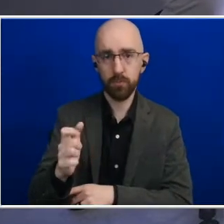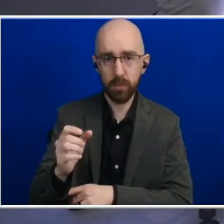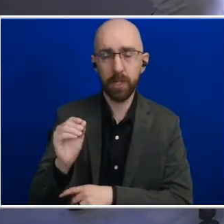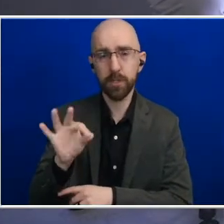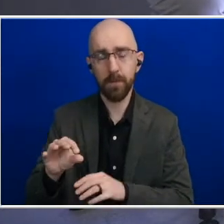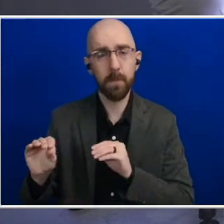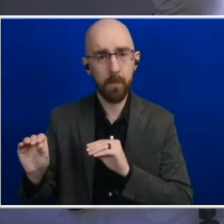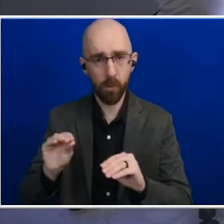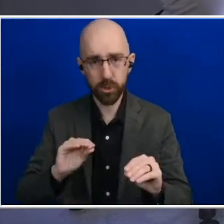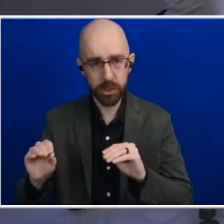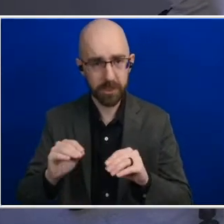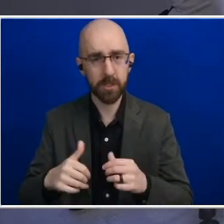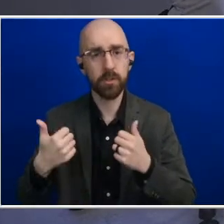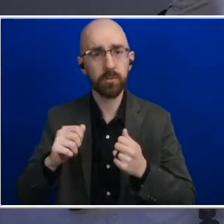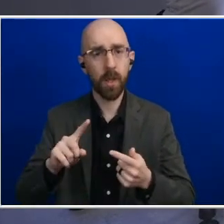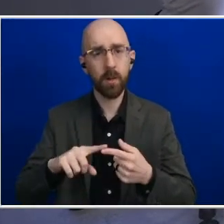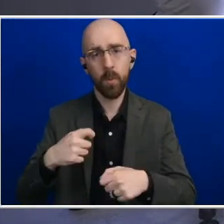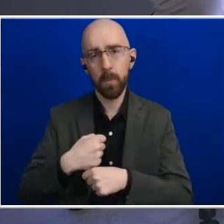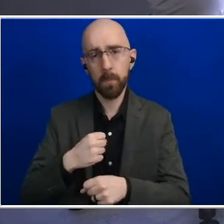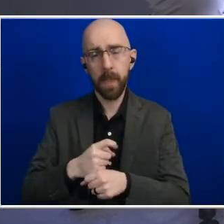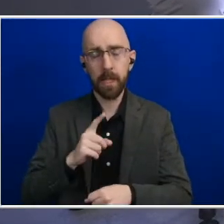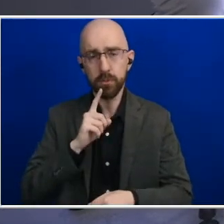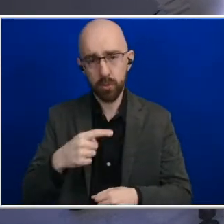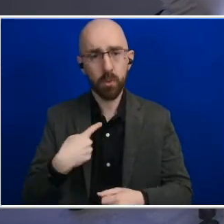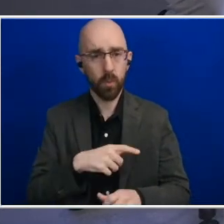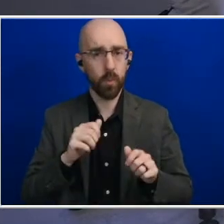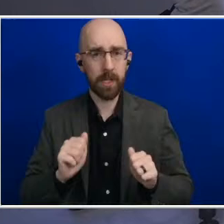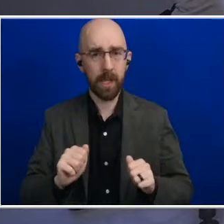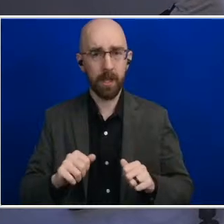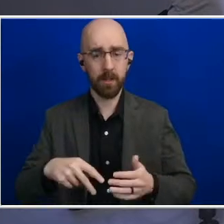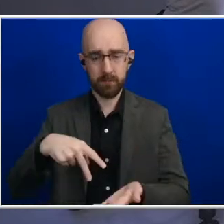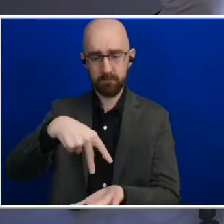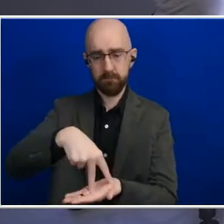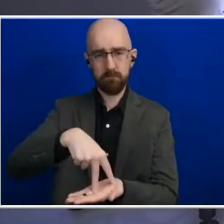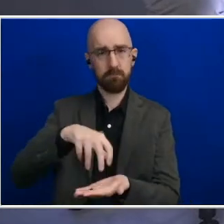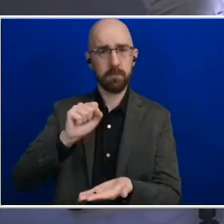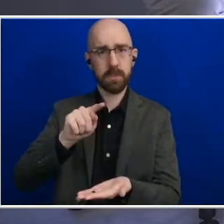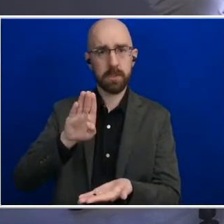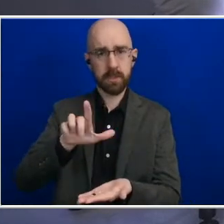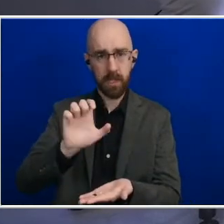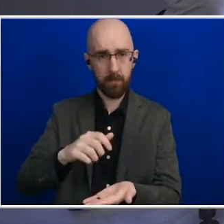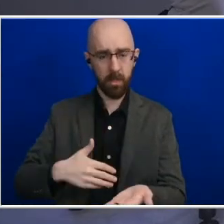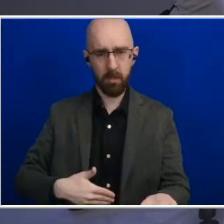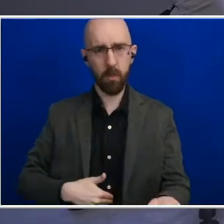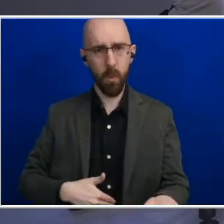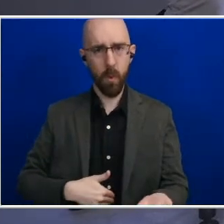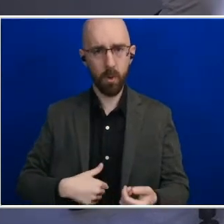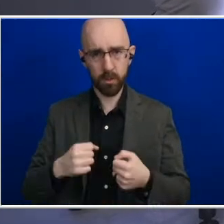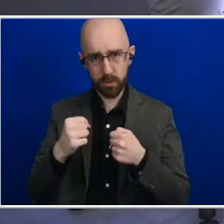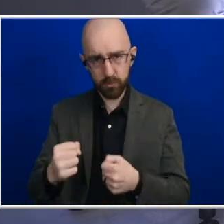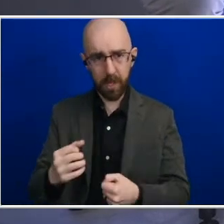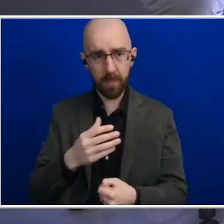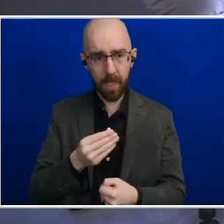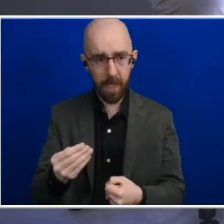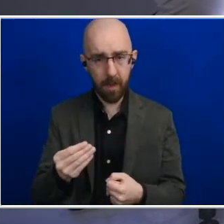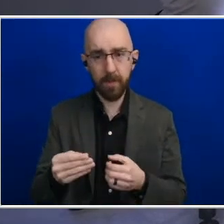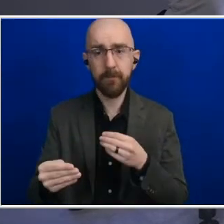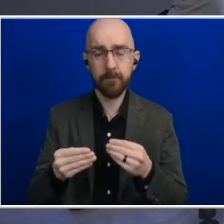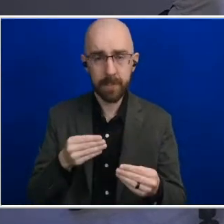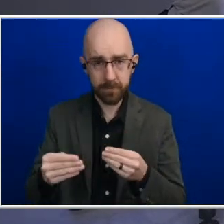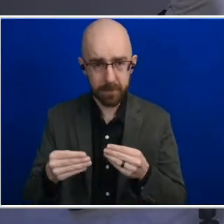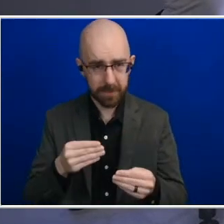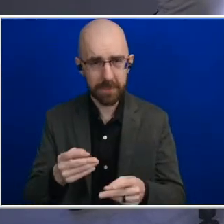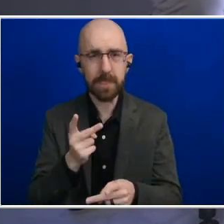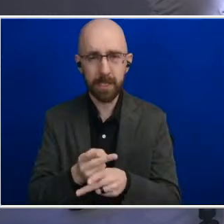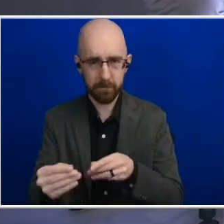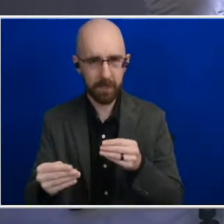to make sure that we can be stable on our feet. So much of that is about your core strength and your ability to maintain flexibility as you get older. That